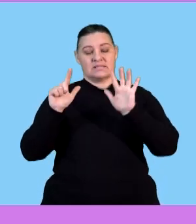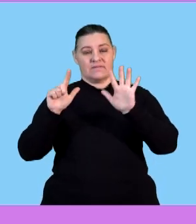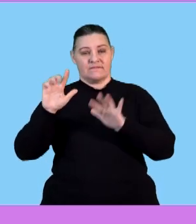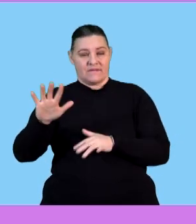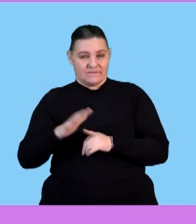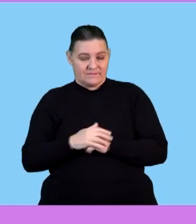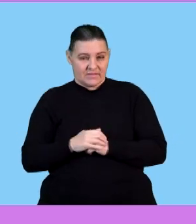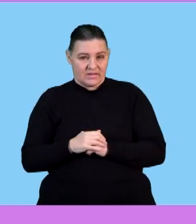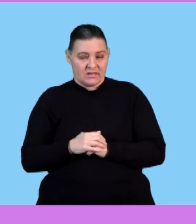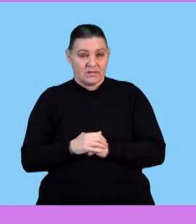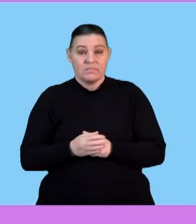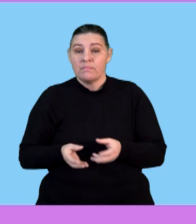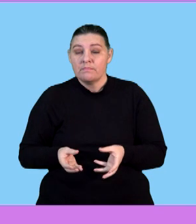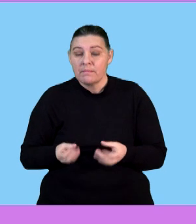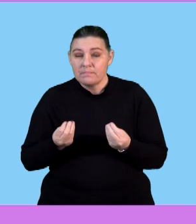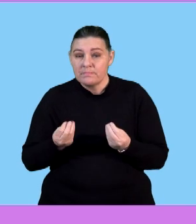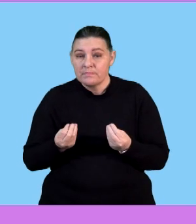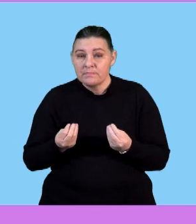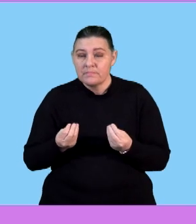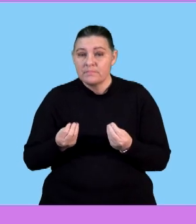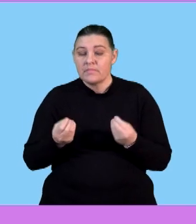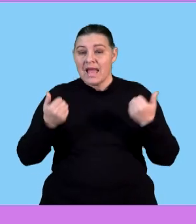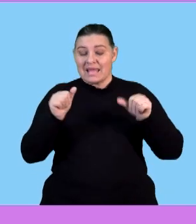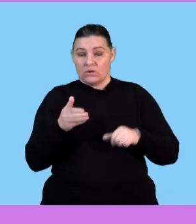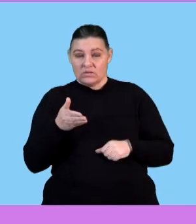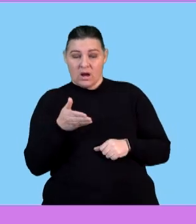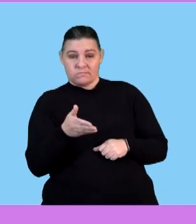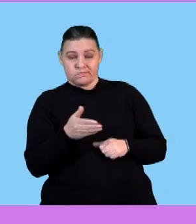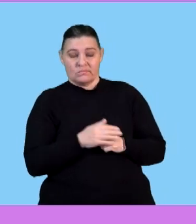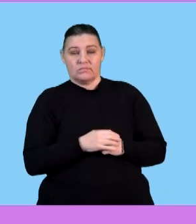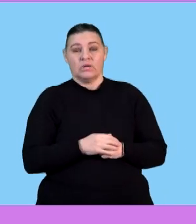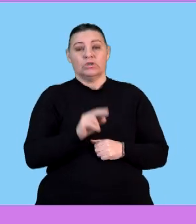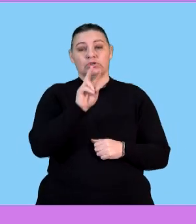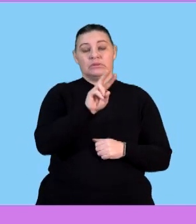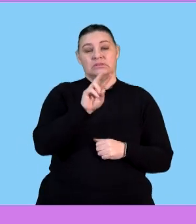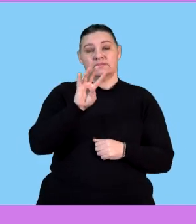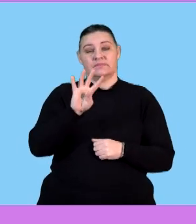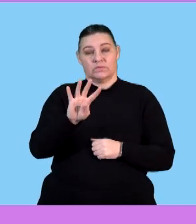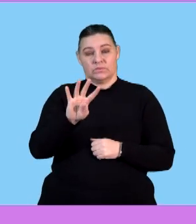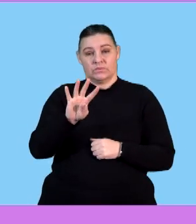2418.75, and I get in the account now